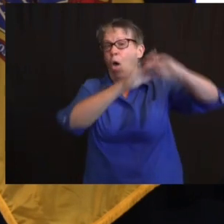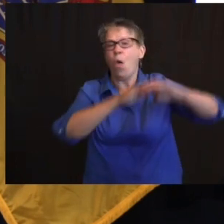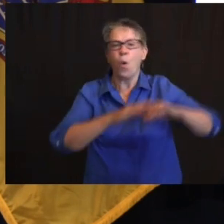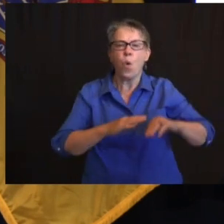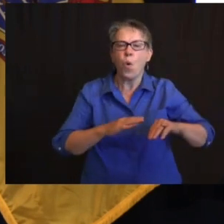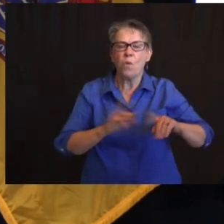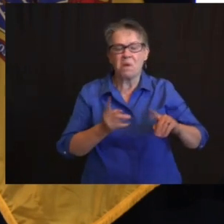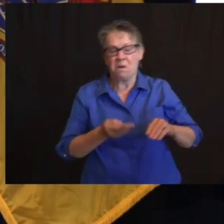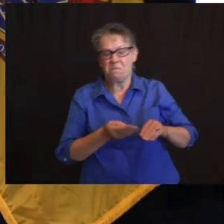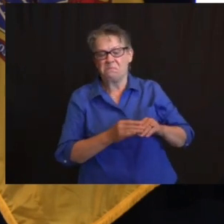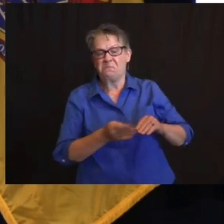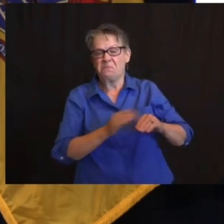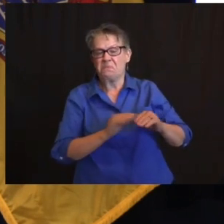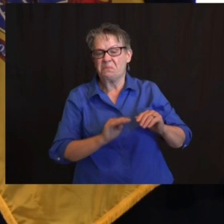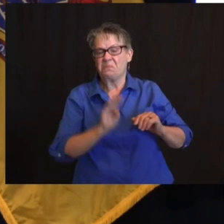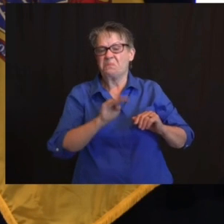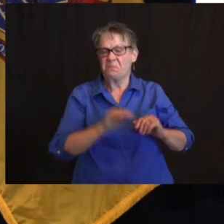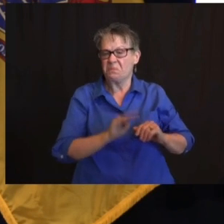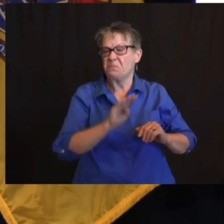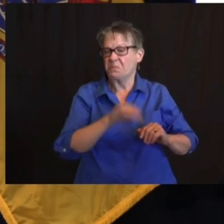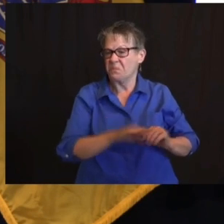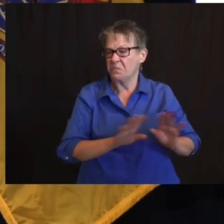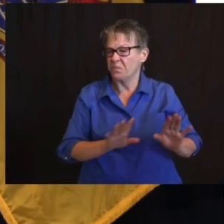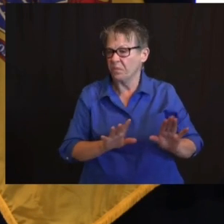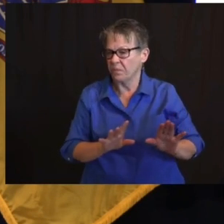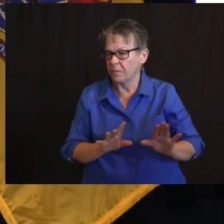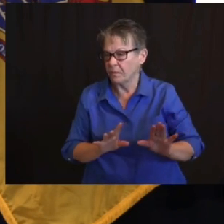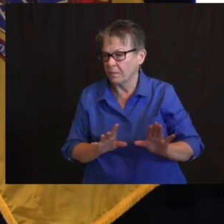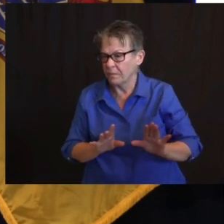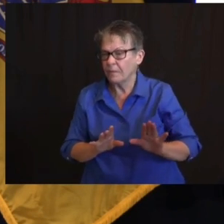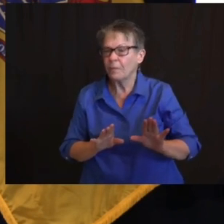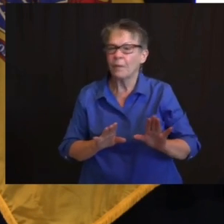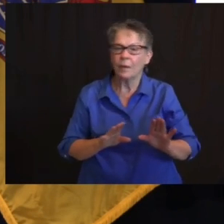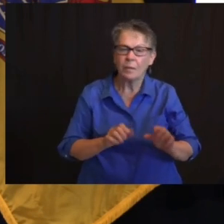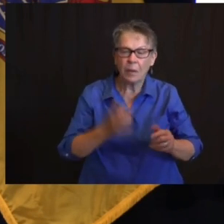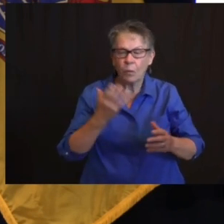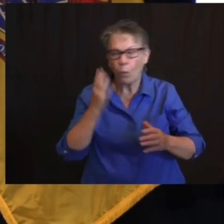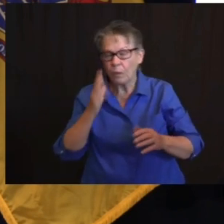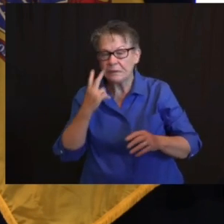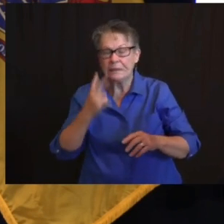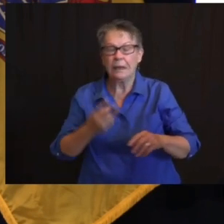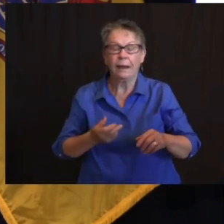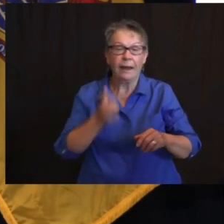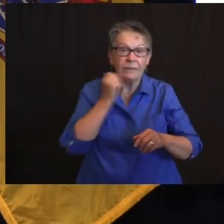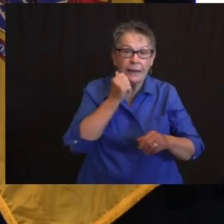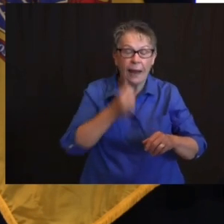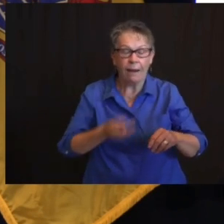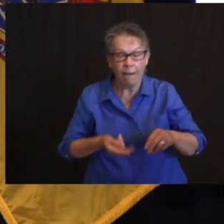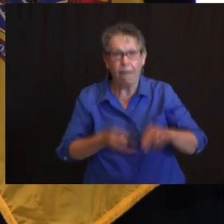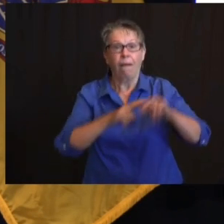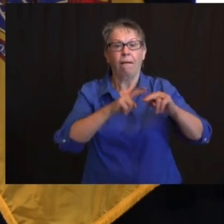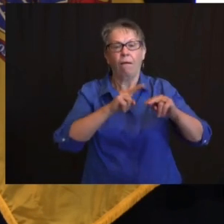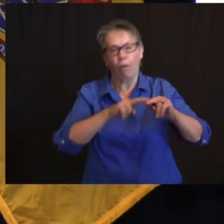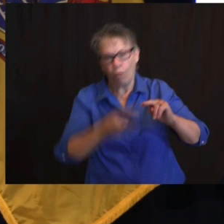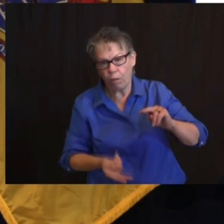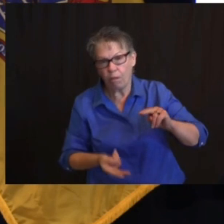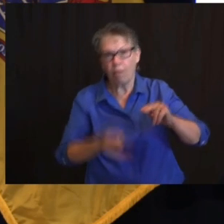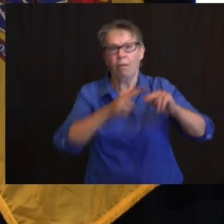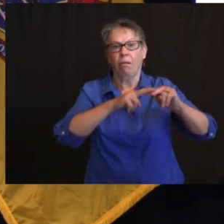will remind us doesn't really tell us anything, if you get a trend that develops on a rolling average of days,